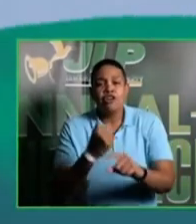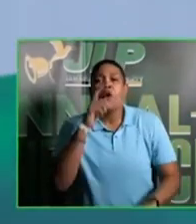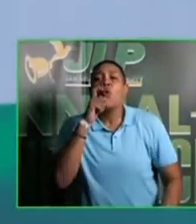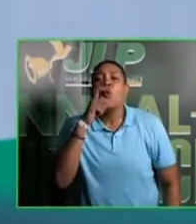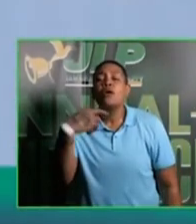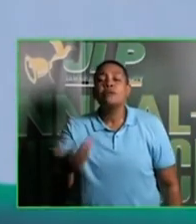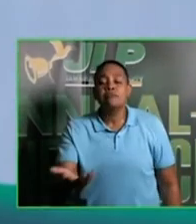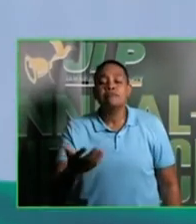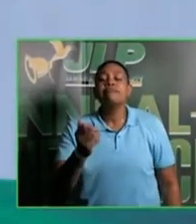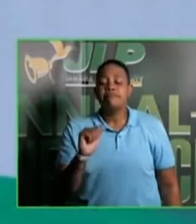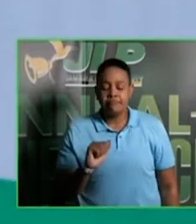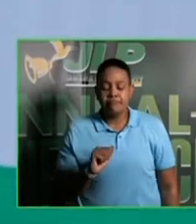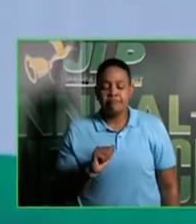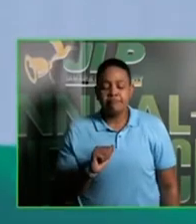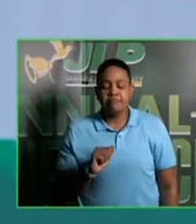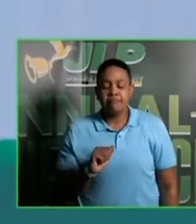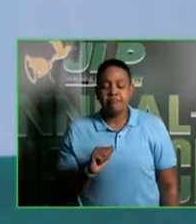Excellent